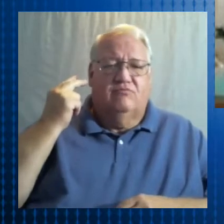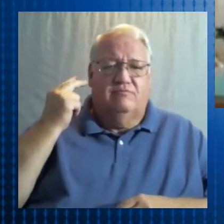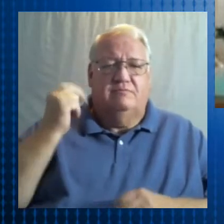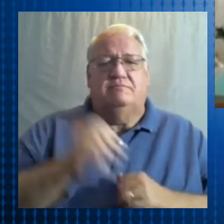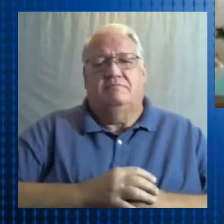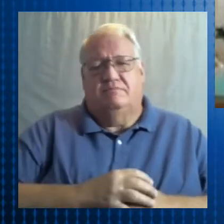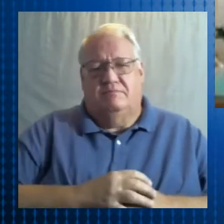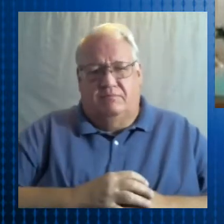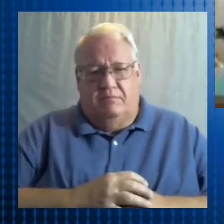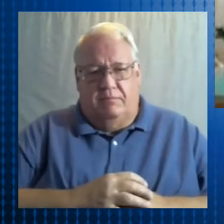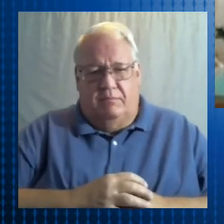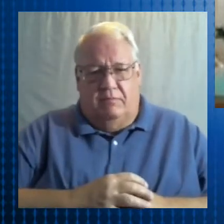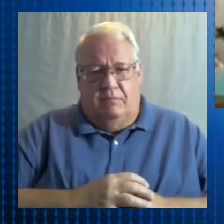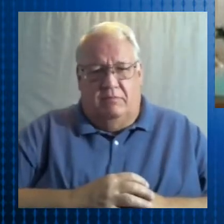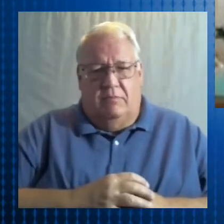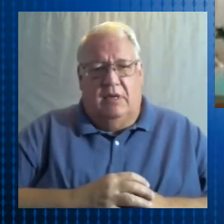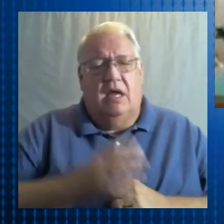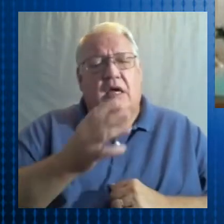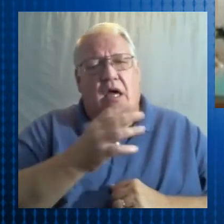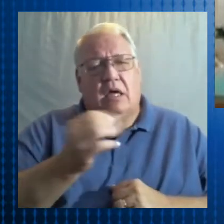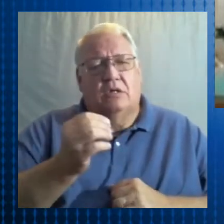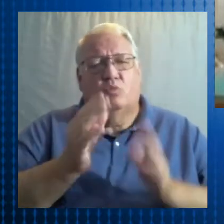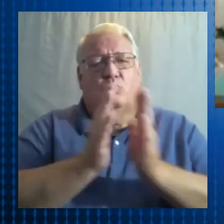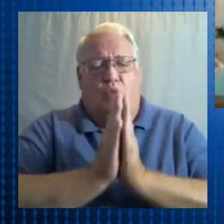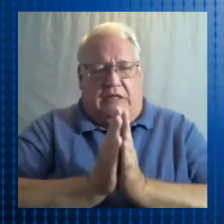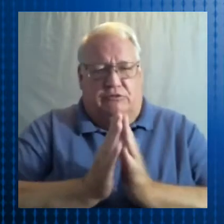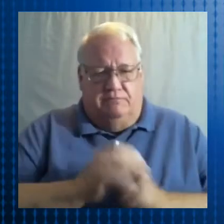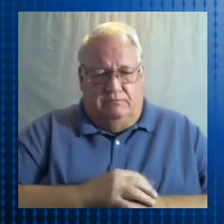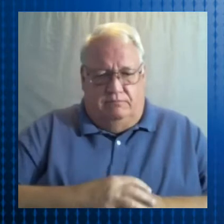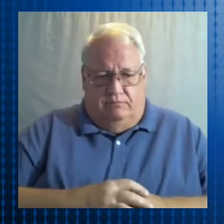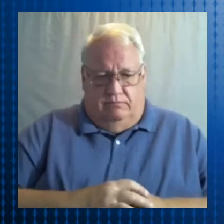moment of silent reflection and prayer.